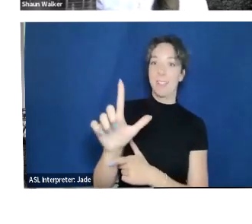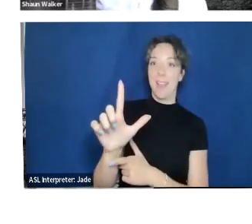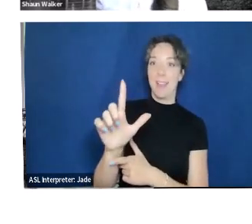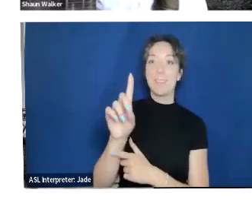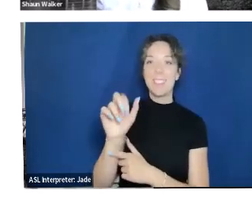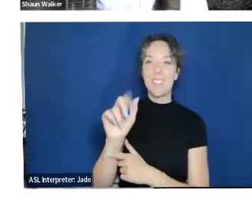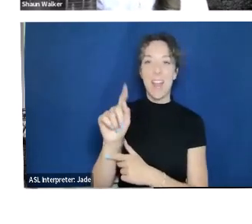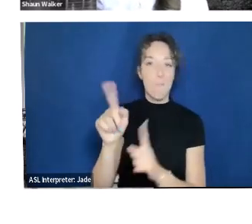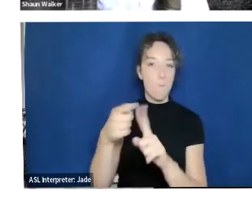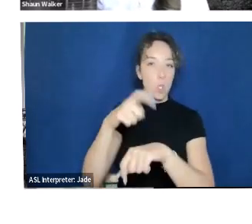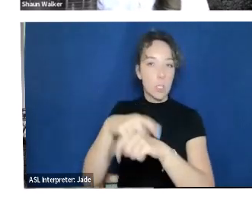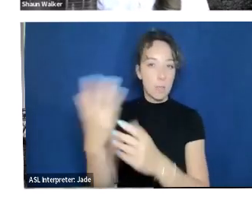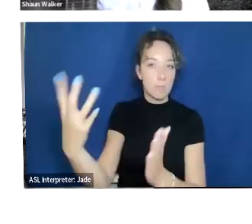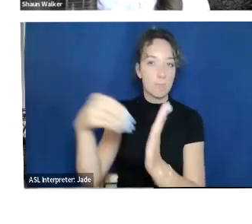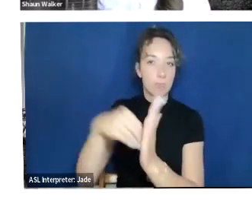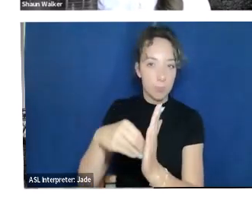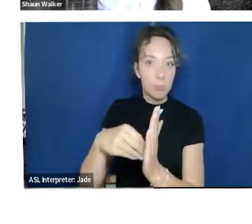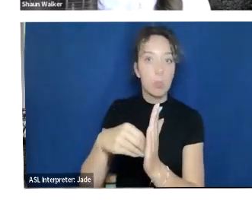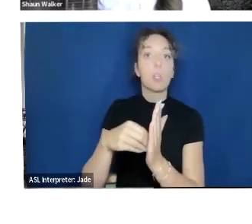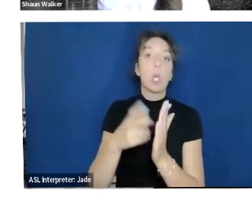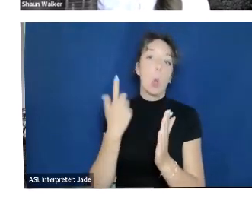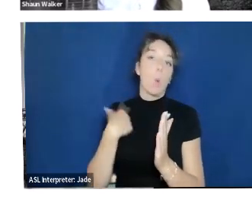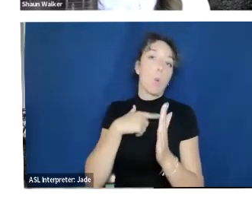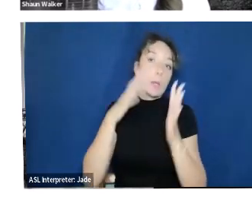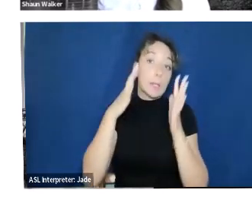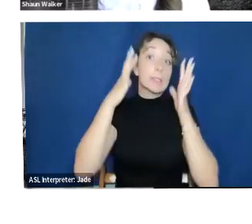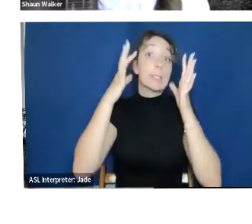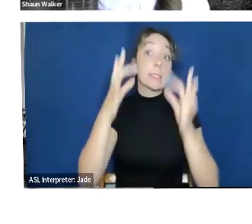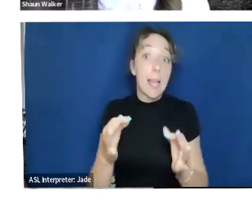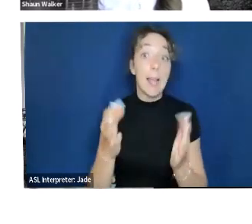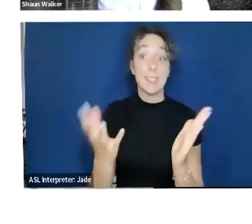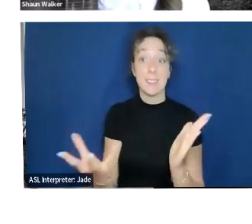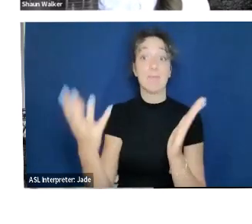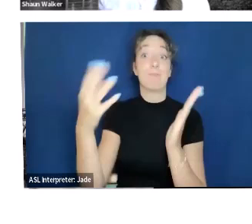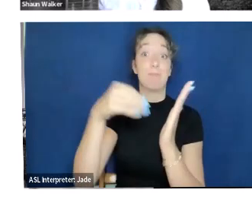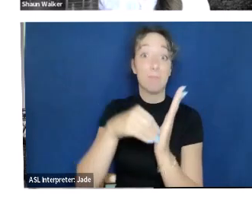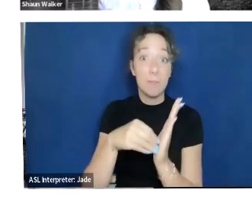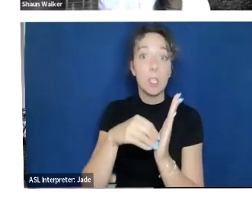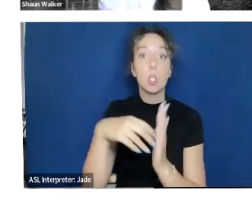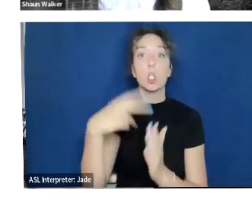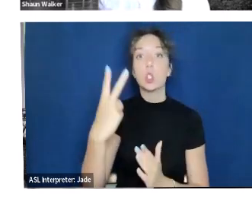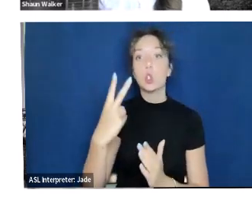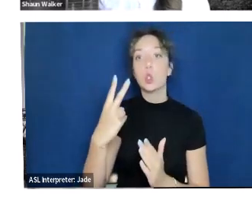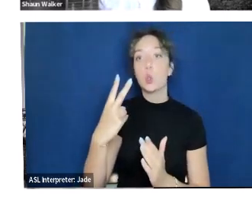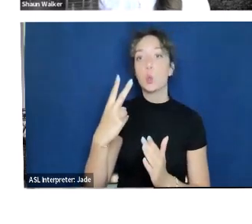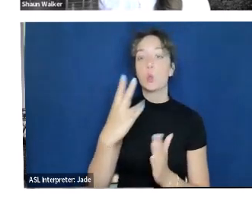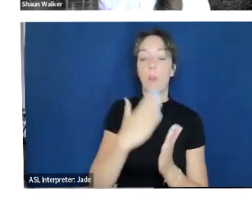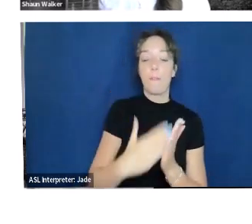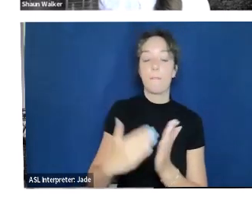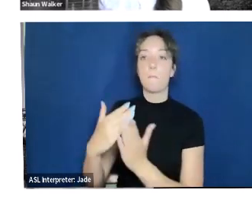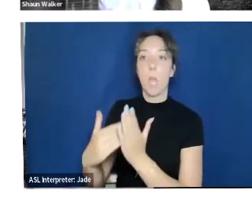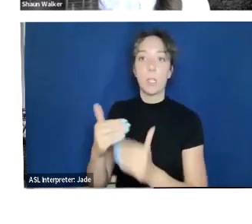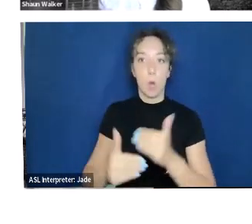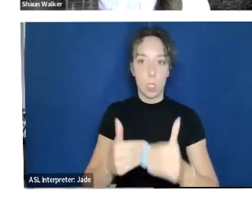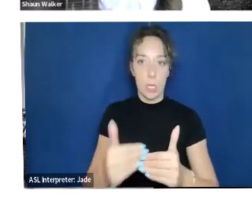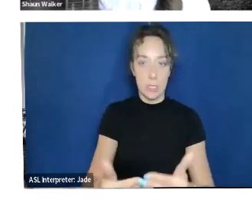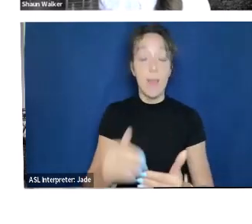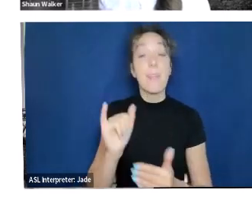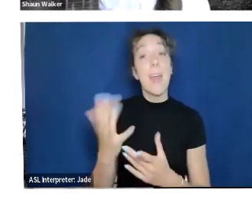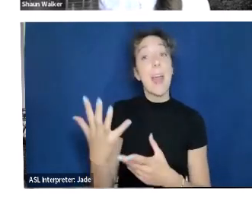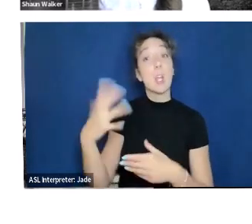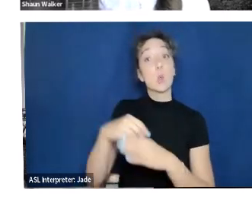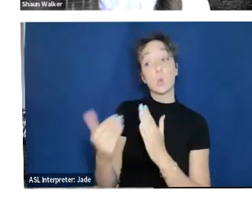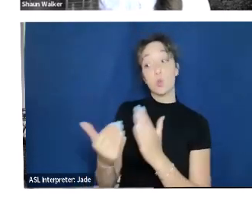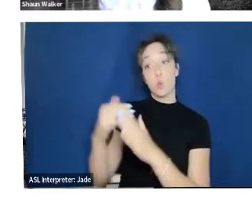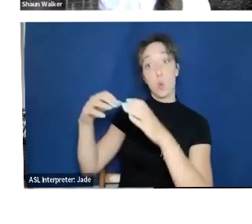data, it's ultimately decided to implement a two-phased process, which includes the new